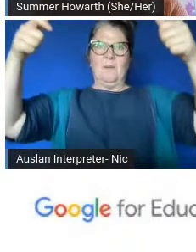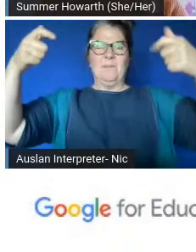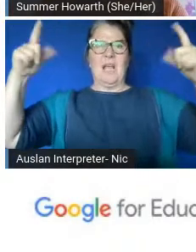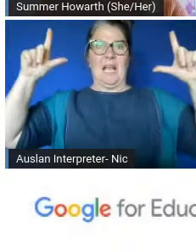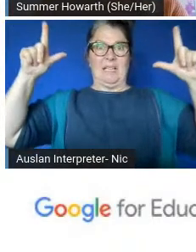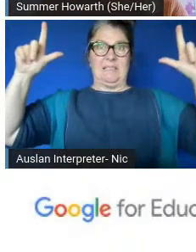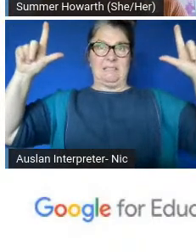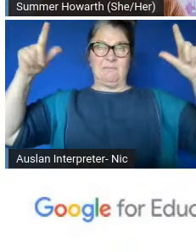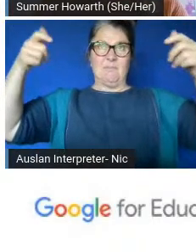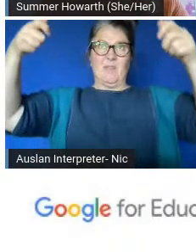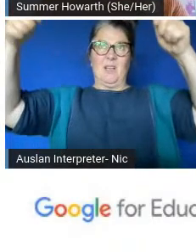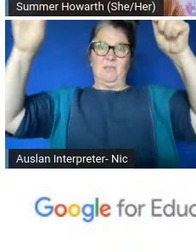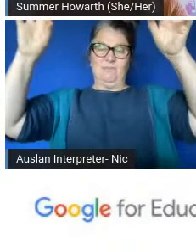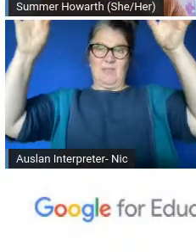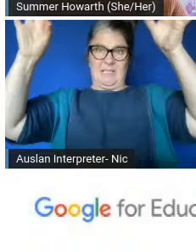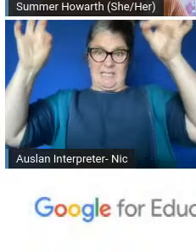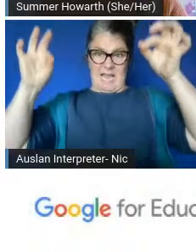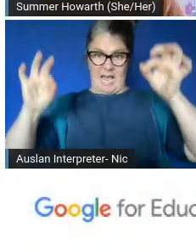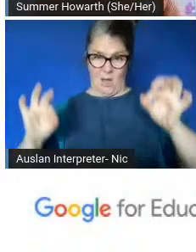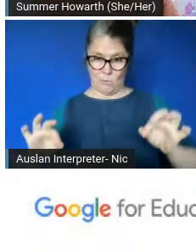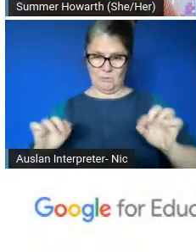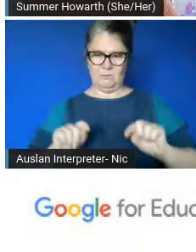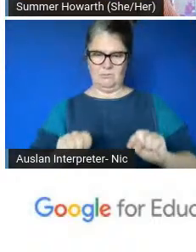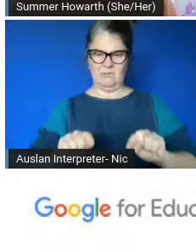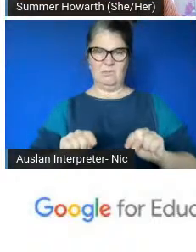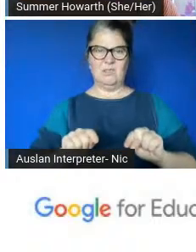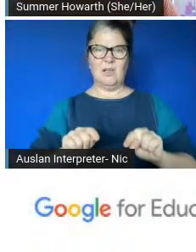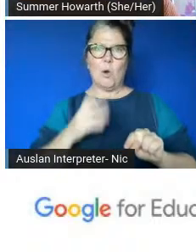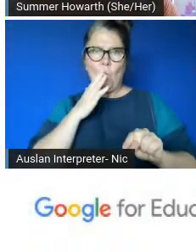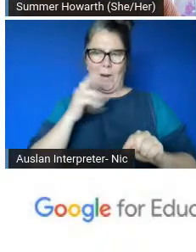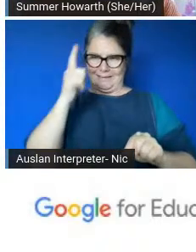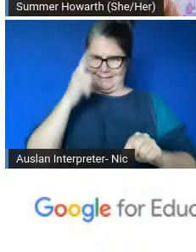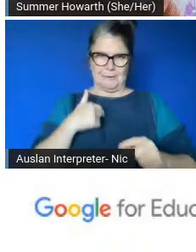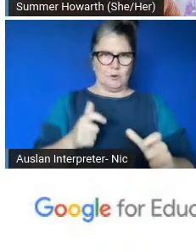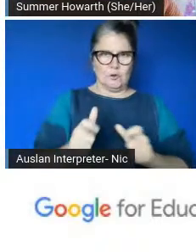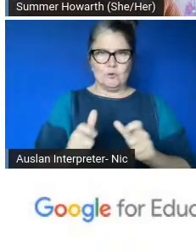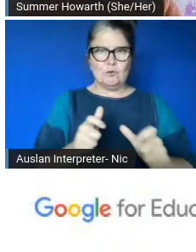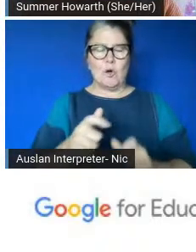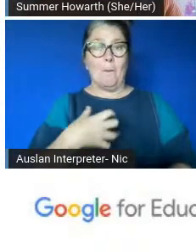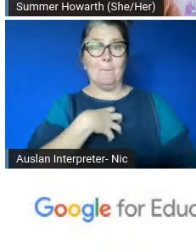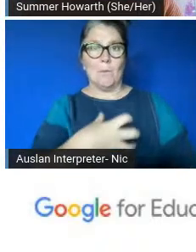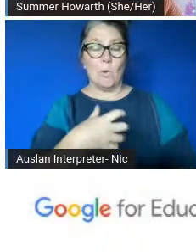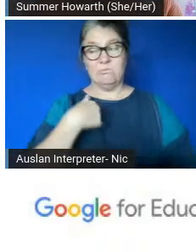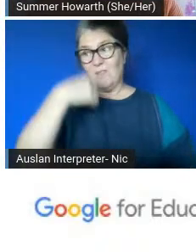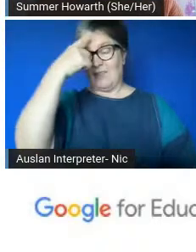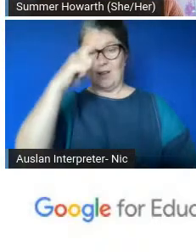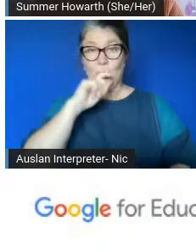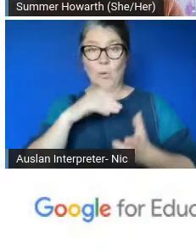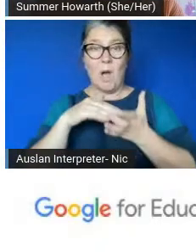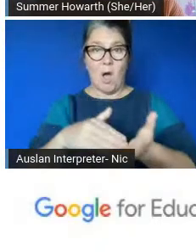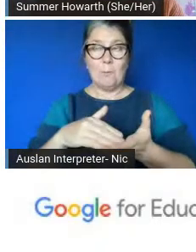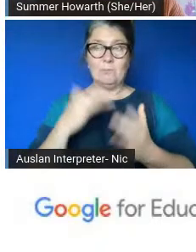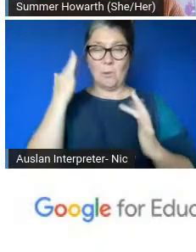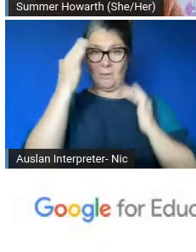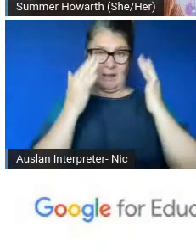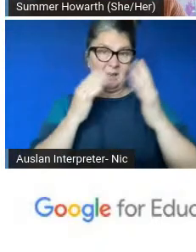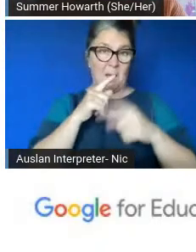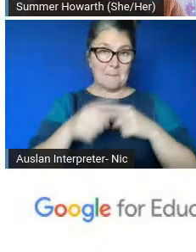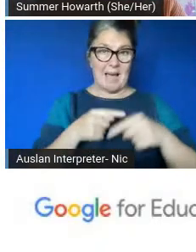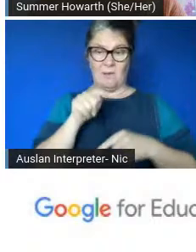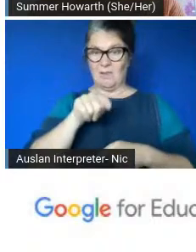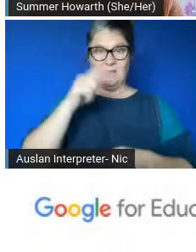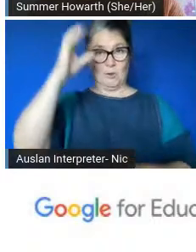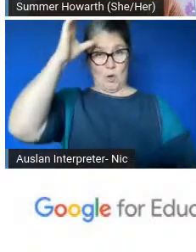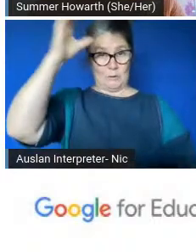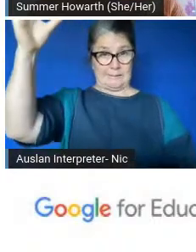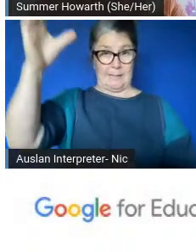designers, I think that's often a useful model for us to think about. Yeah, I really enjoy that. So any ideas that you have, do feel